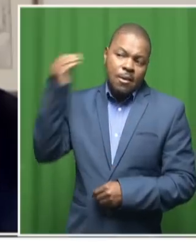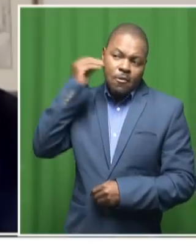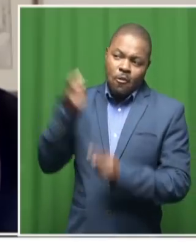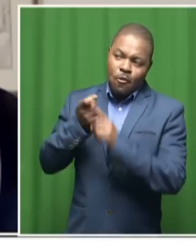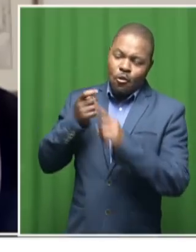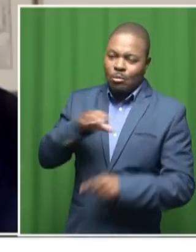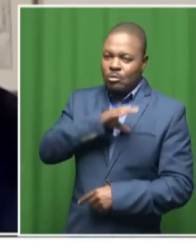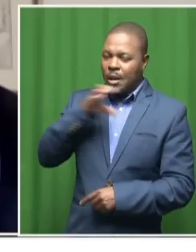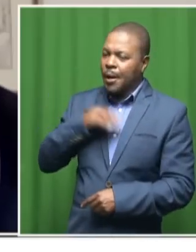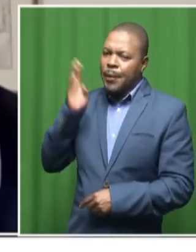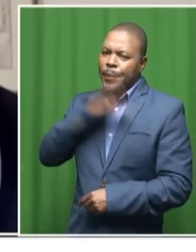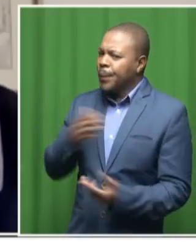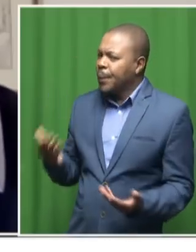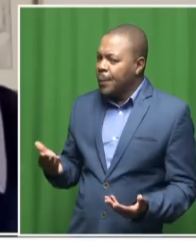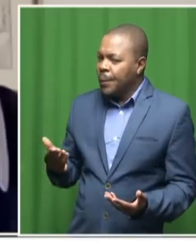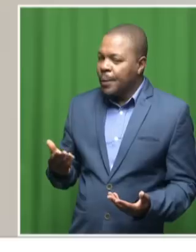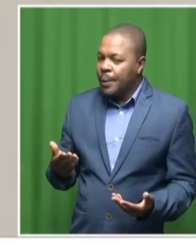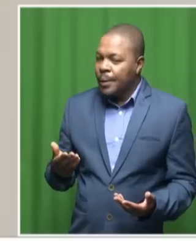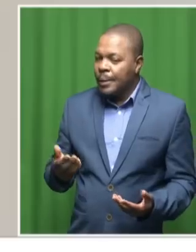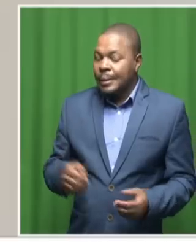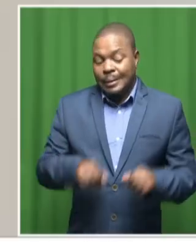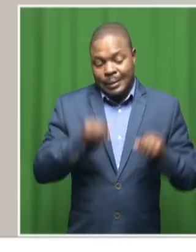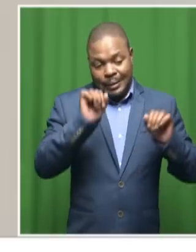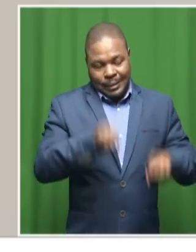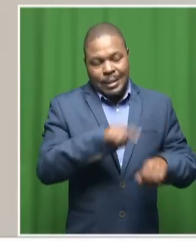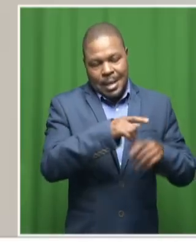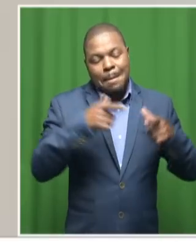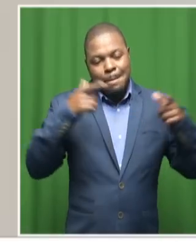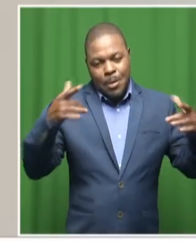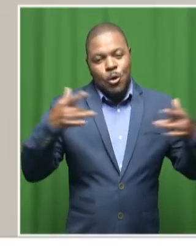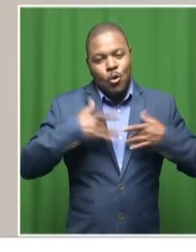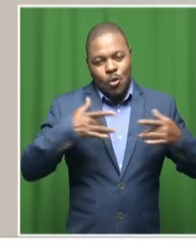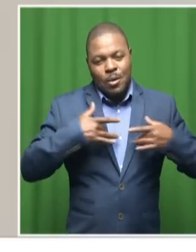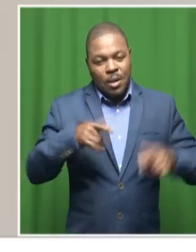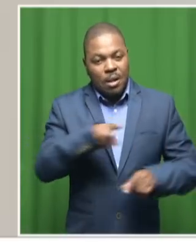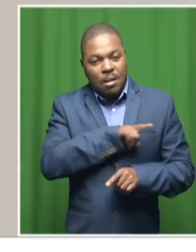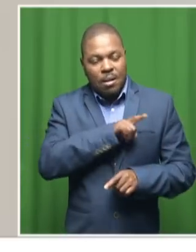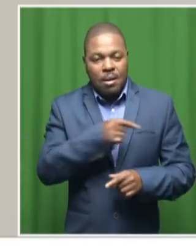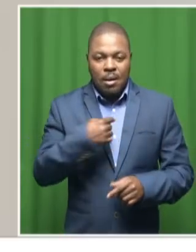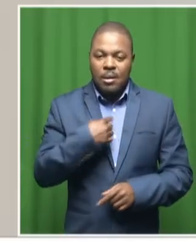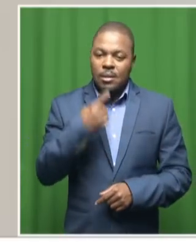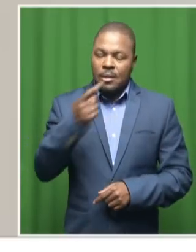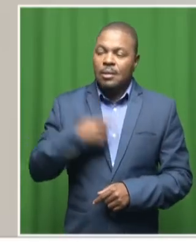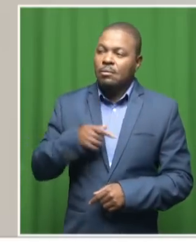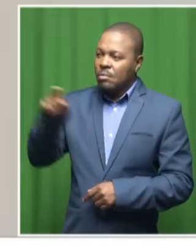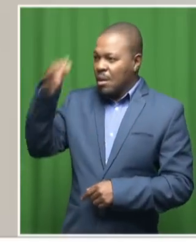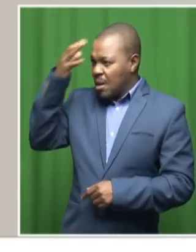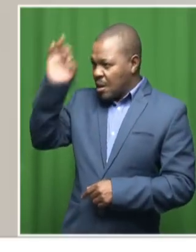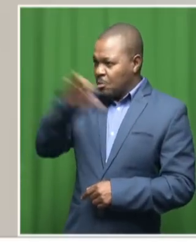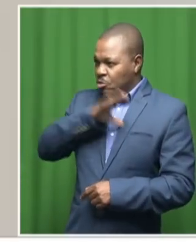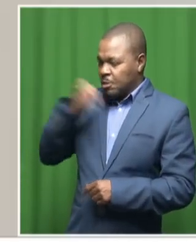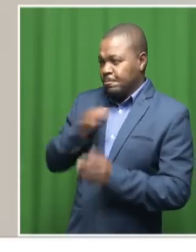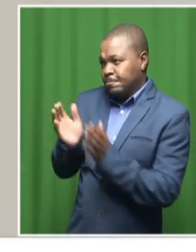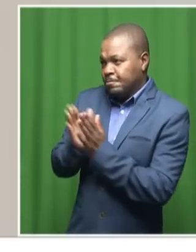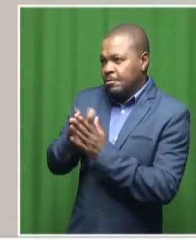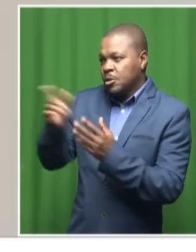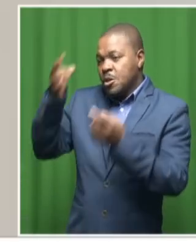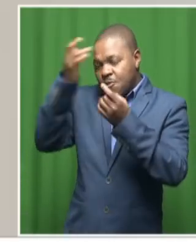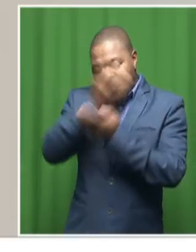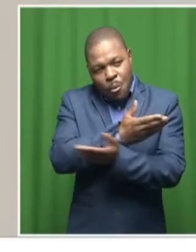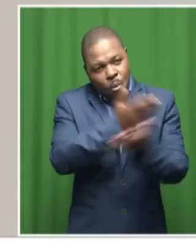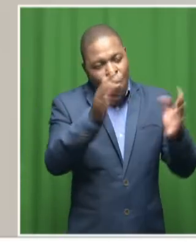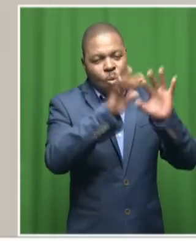China? Yeah, that is the biggest concern. So as I said, we would urge the Chinese government to keep the world